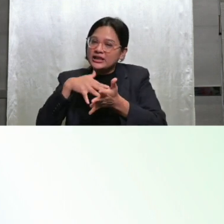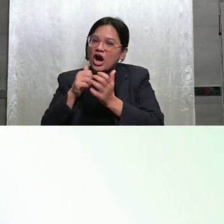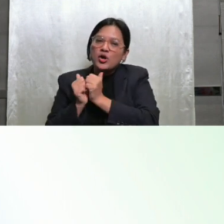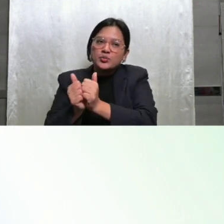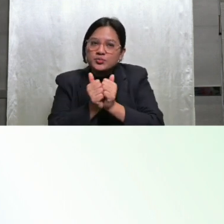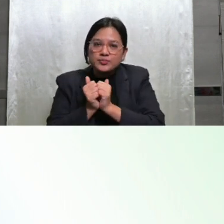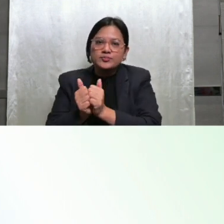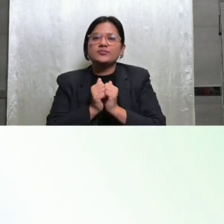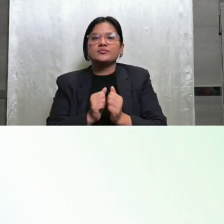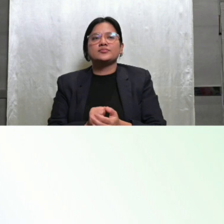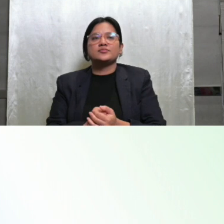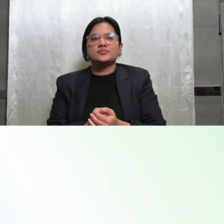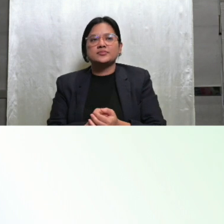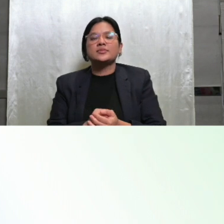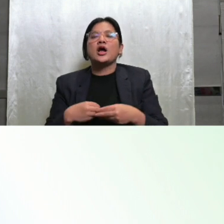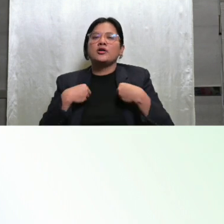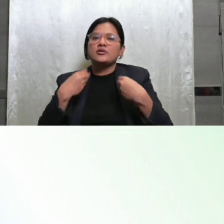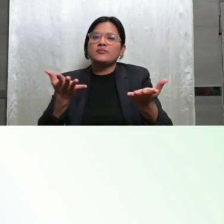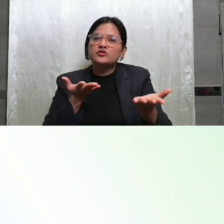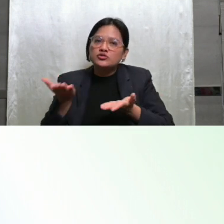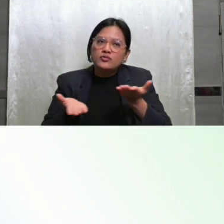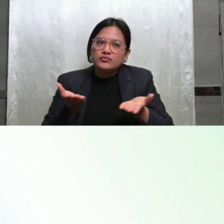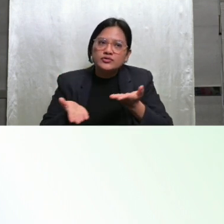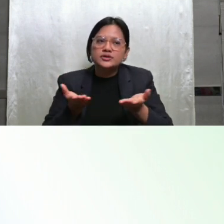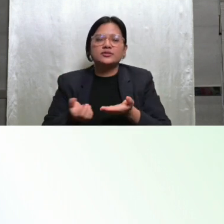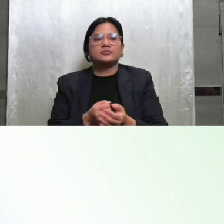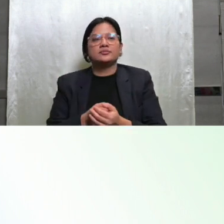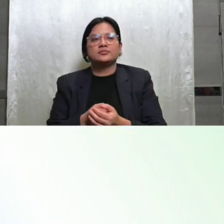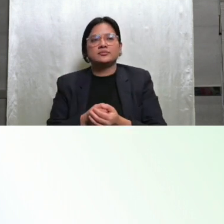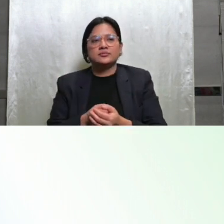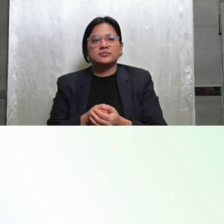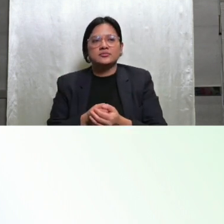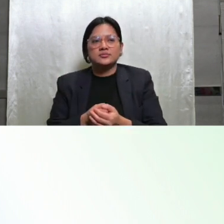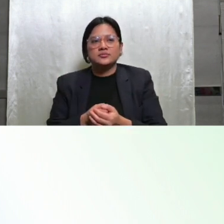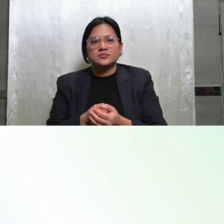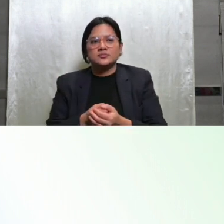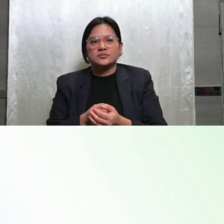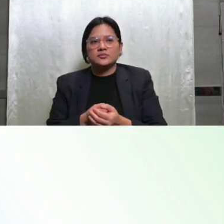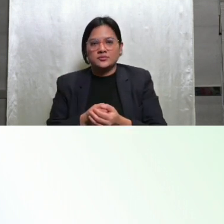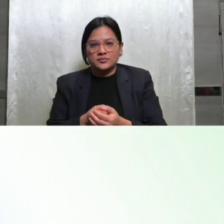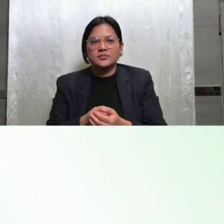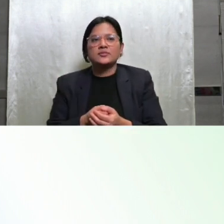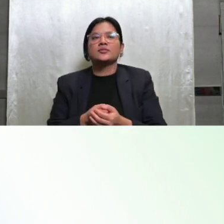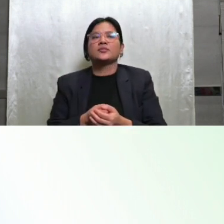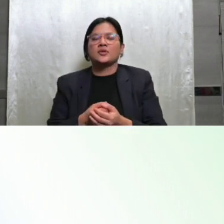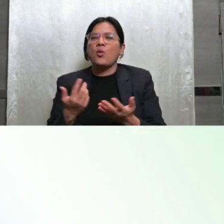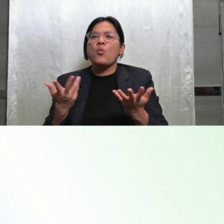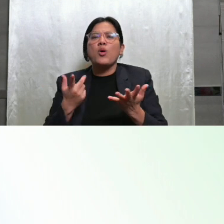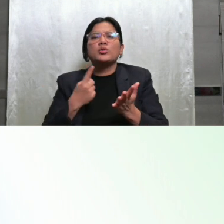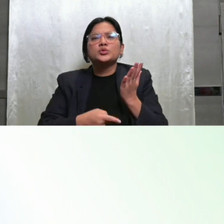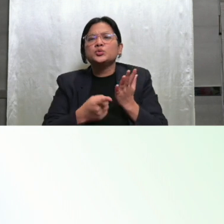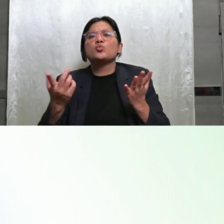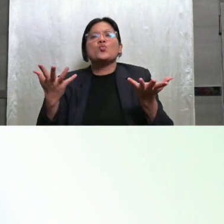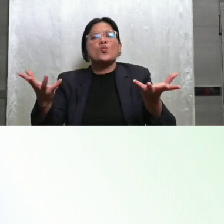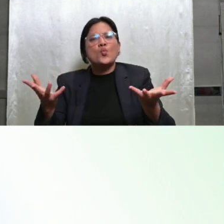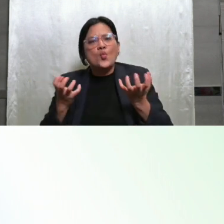create their own content as per their own need, as per their own requirement, and that's how we do it by Studio.